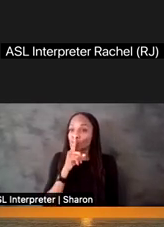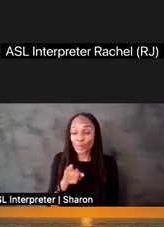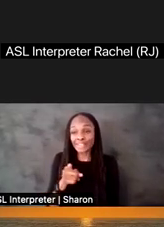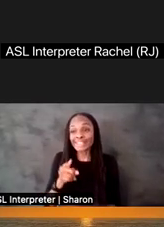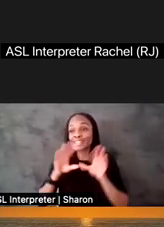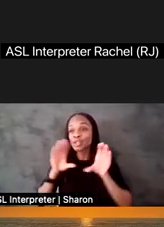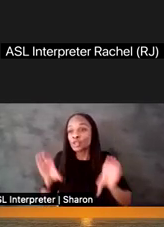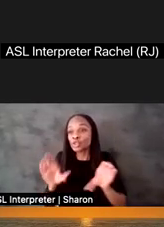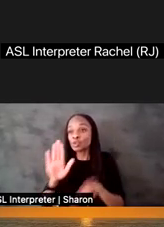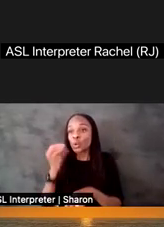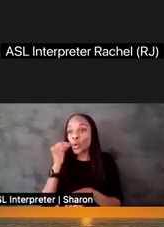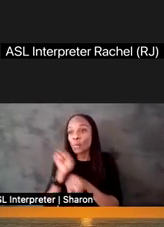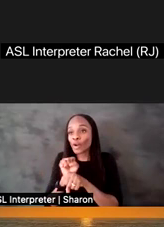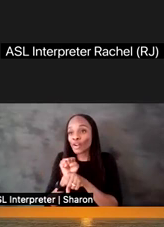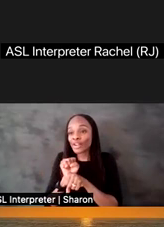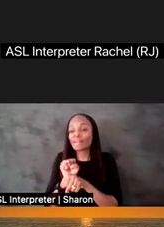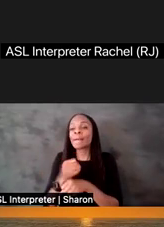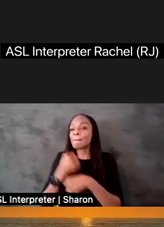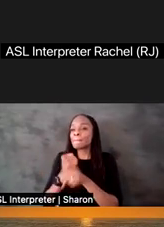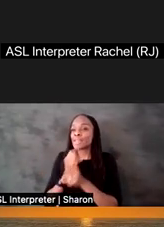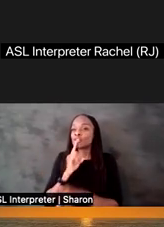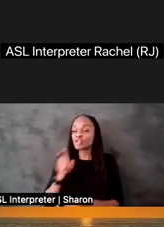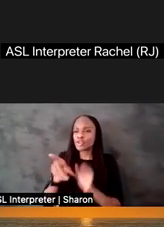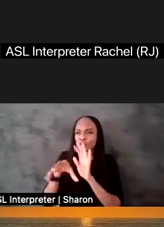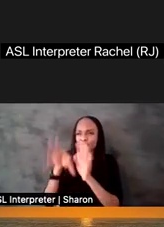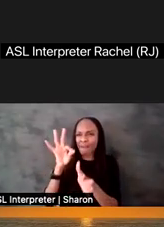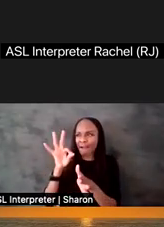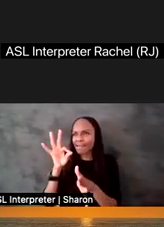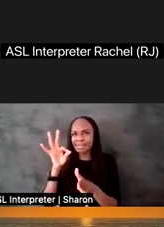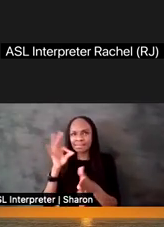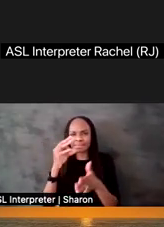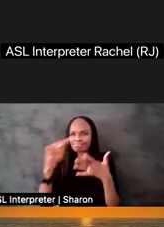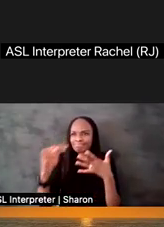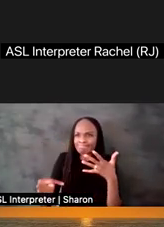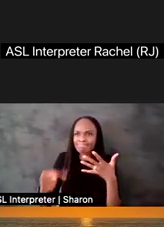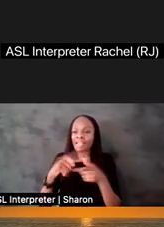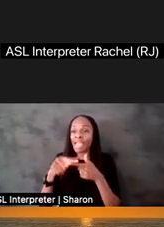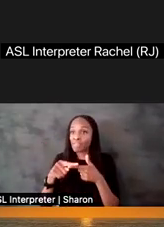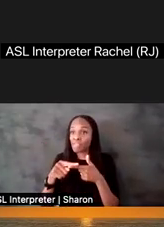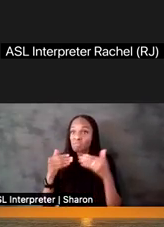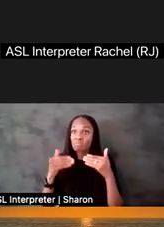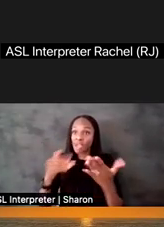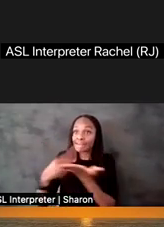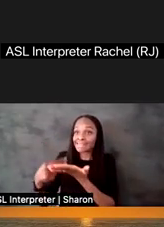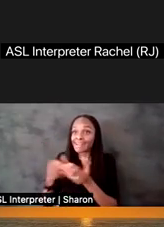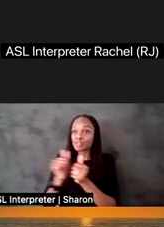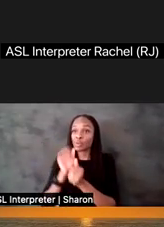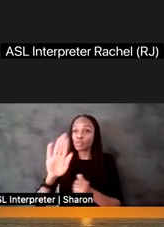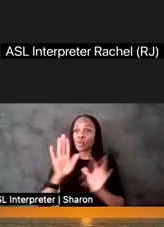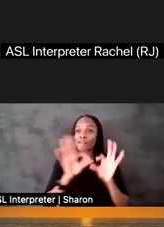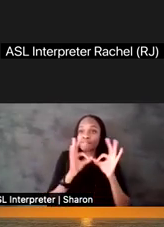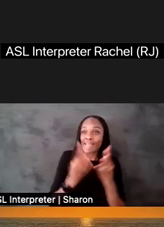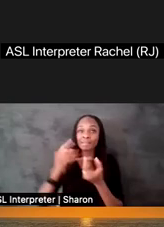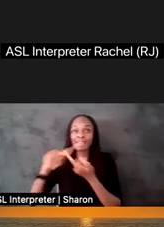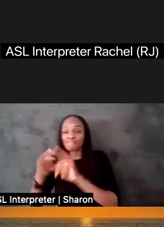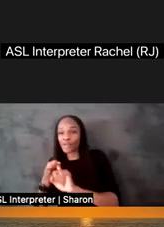homework, make sure that you're finding these things out, and then having a discussion with your family, friends, and neighbors.